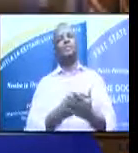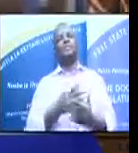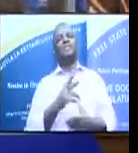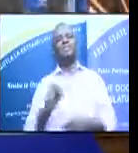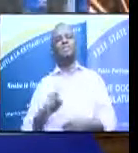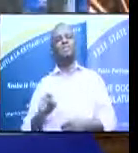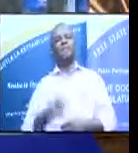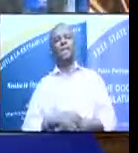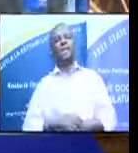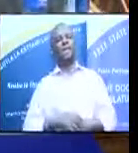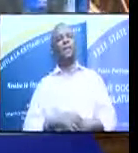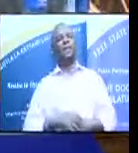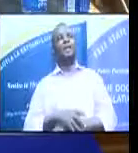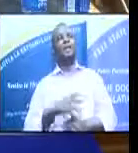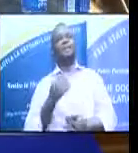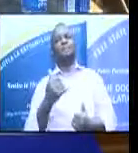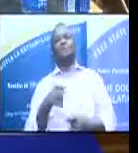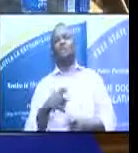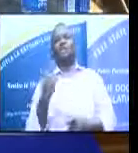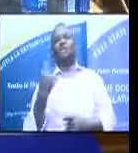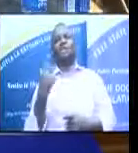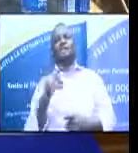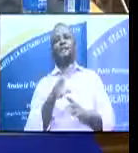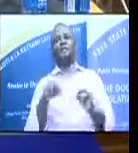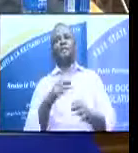fill it, because that was just what was left.